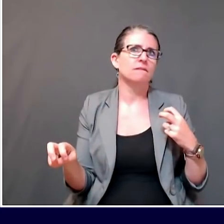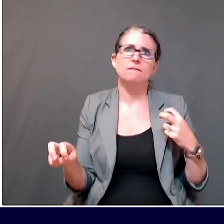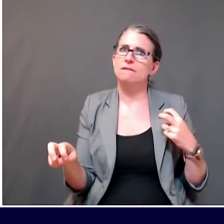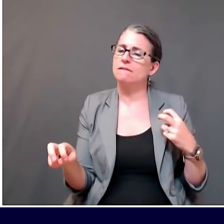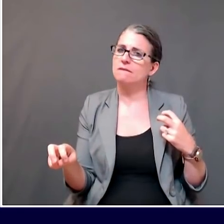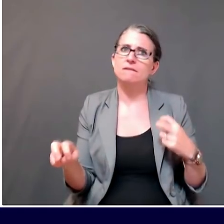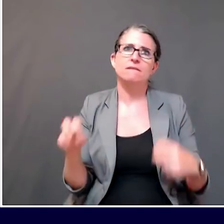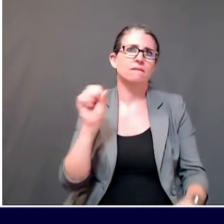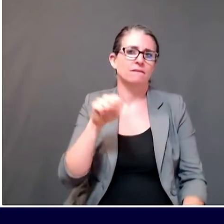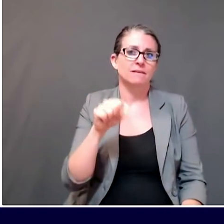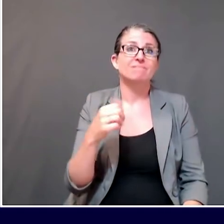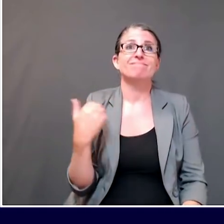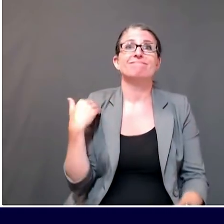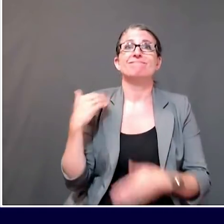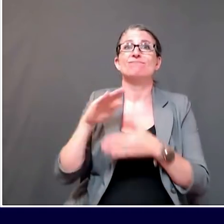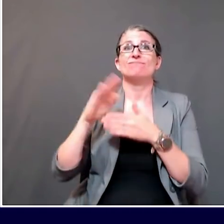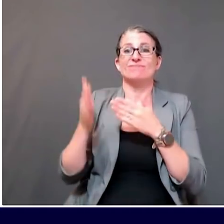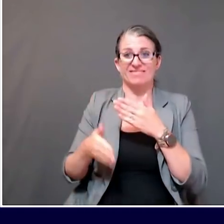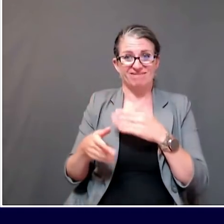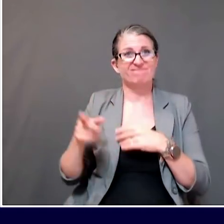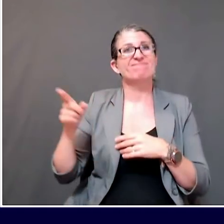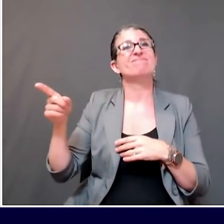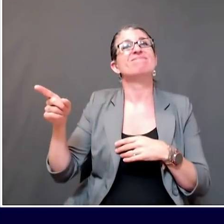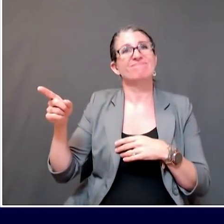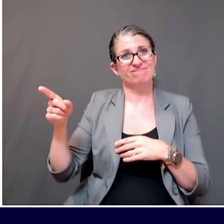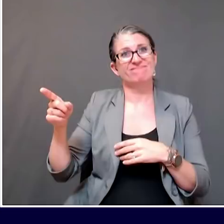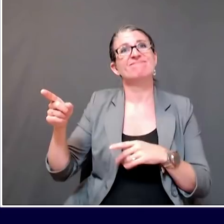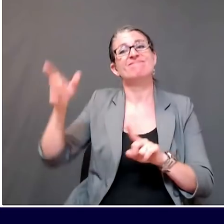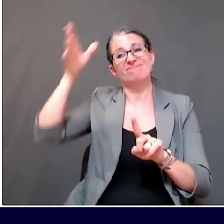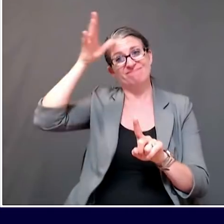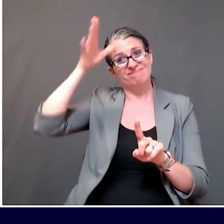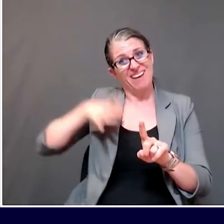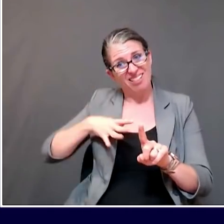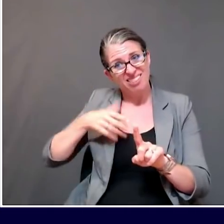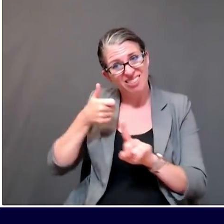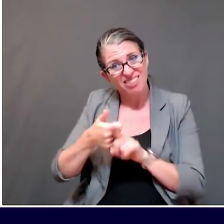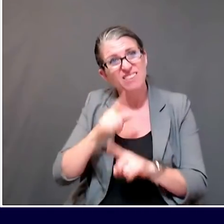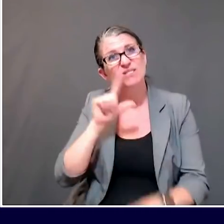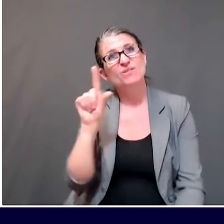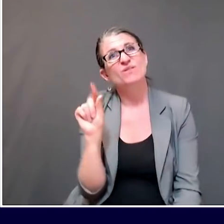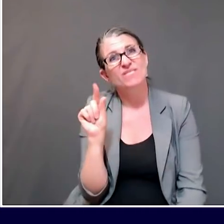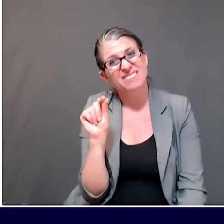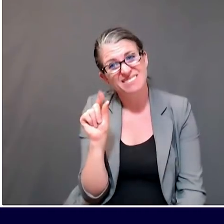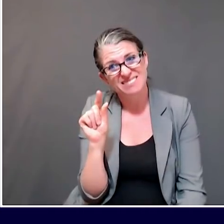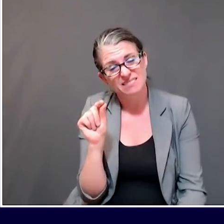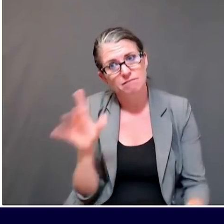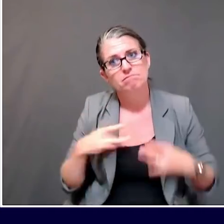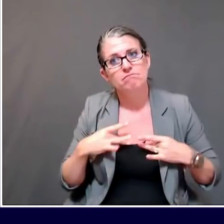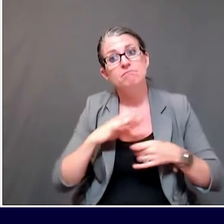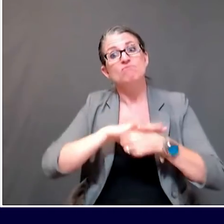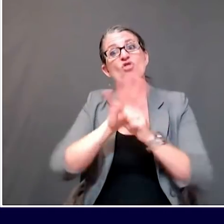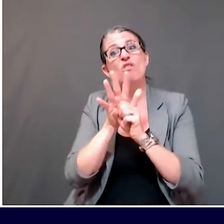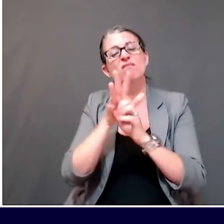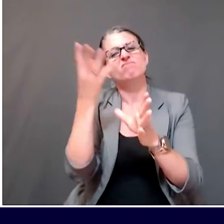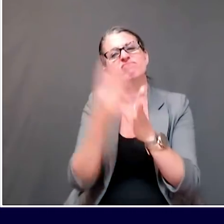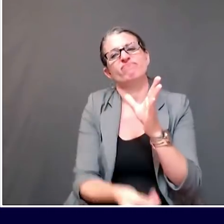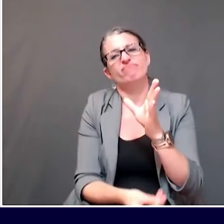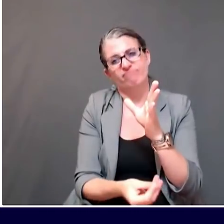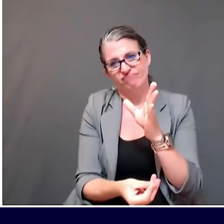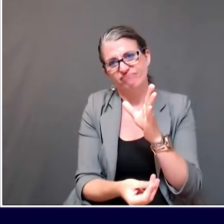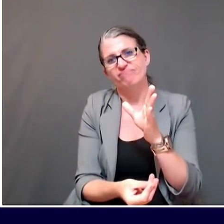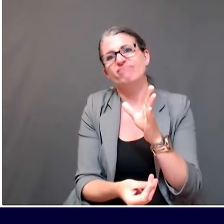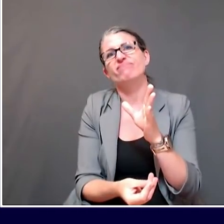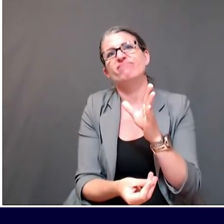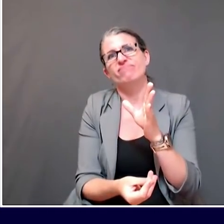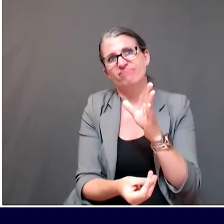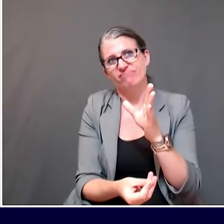the passing of a man in his 20s with COVID-19. And I think what I would note for everybody about